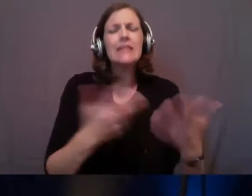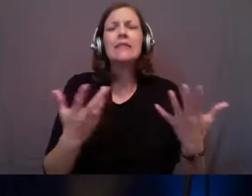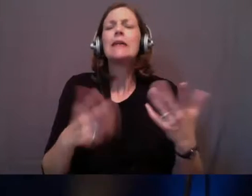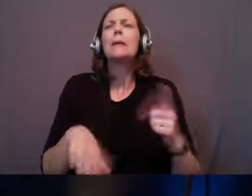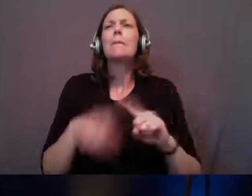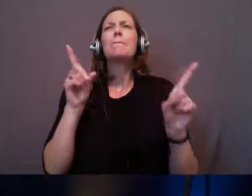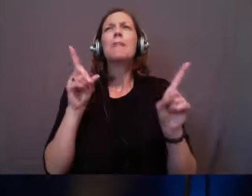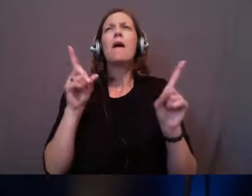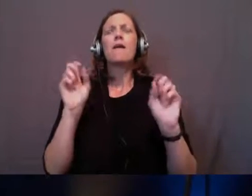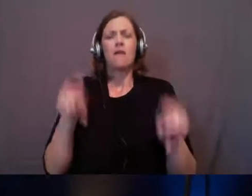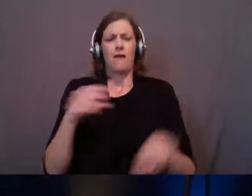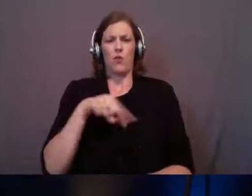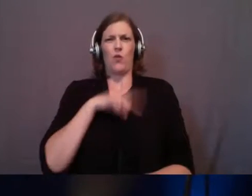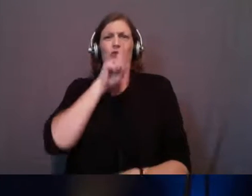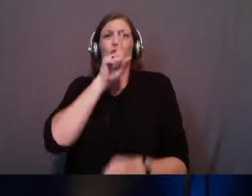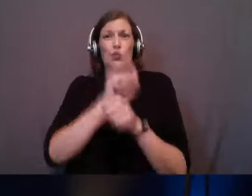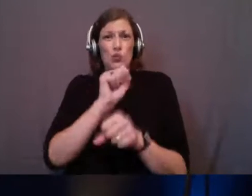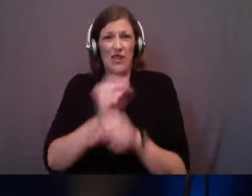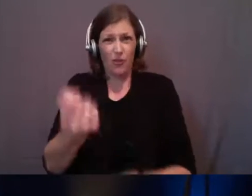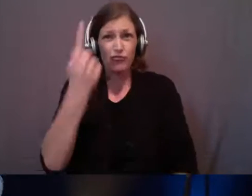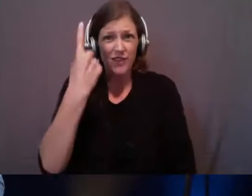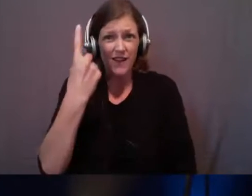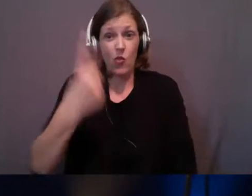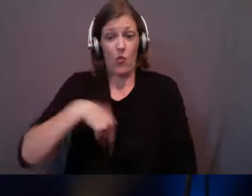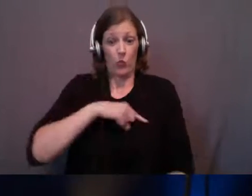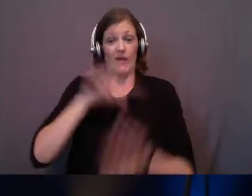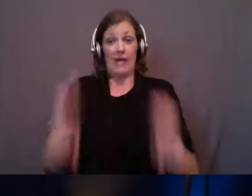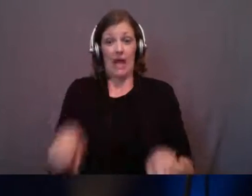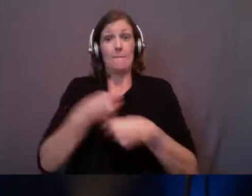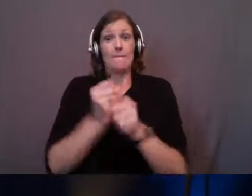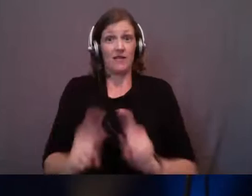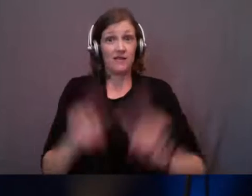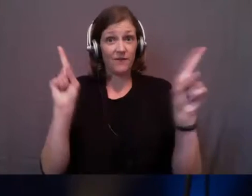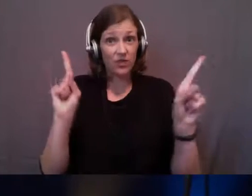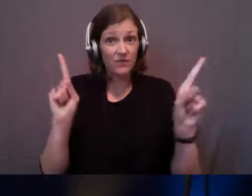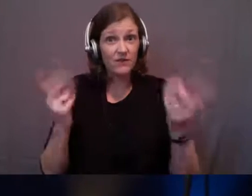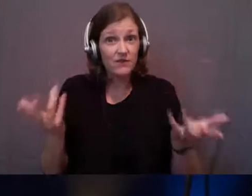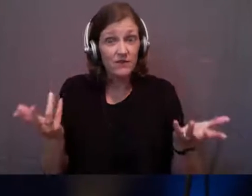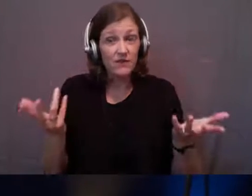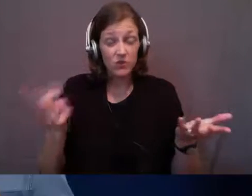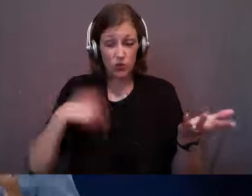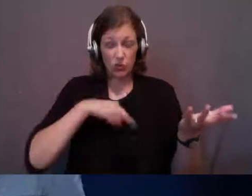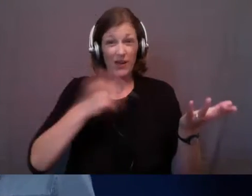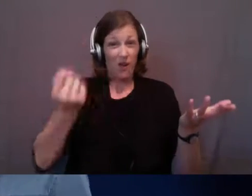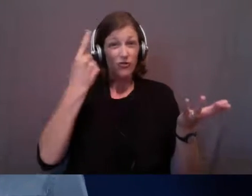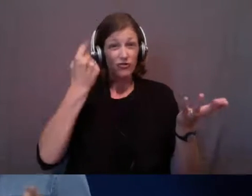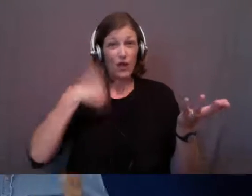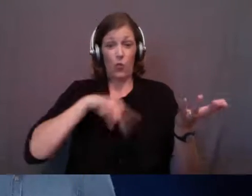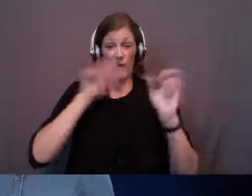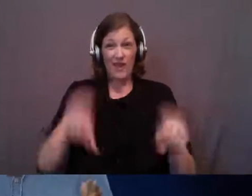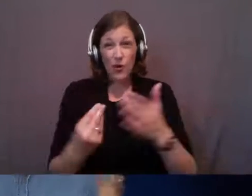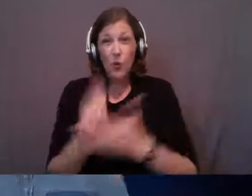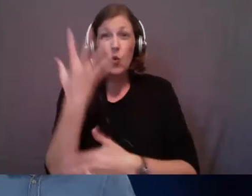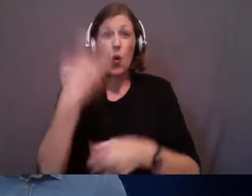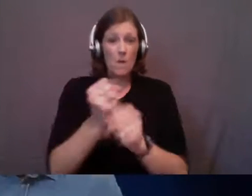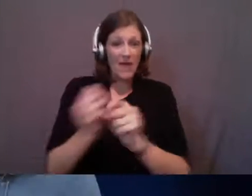can we truly understand that we can make a difference? Do we understand that we can grow from these and make a difference